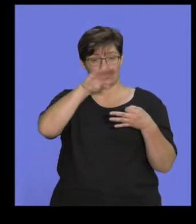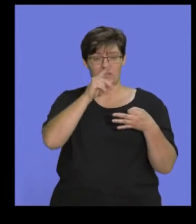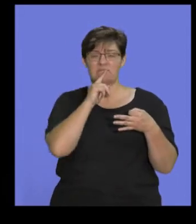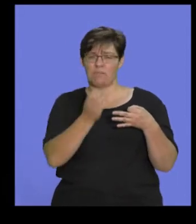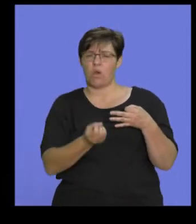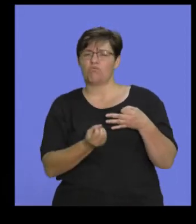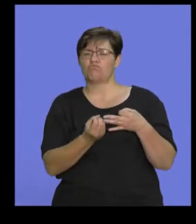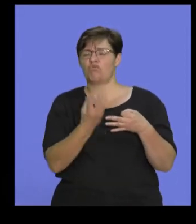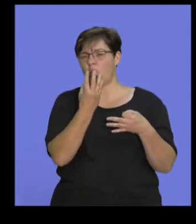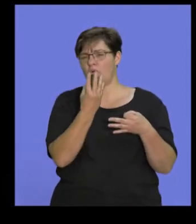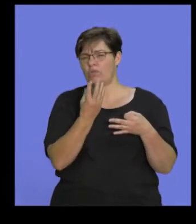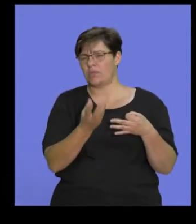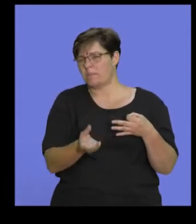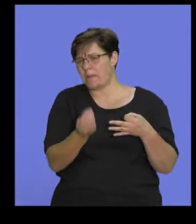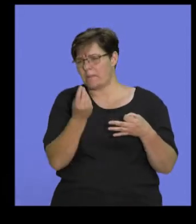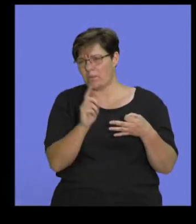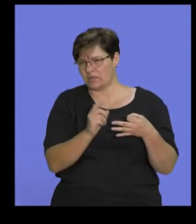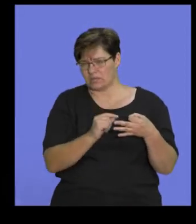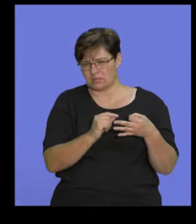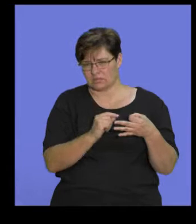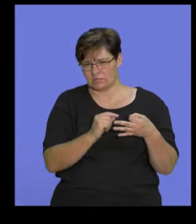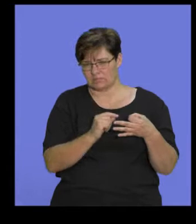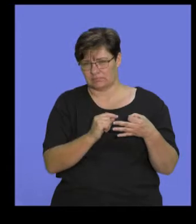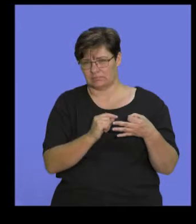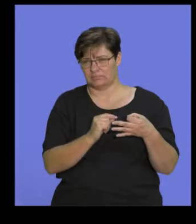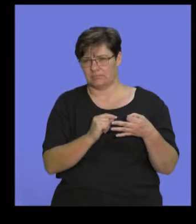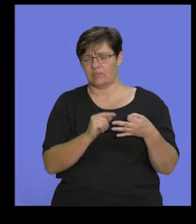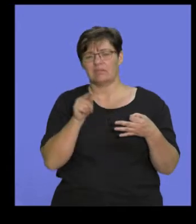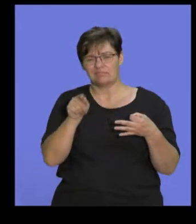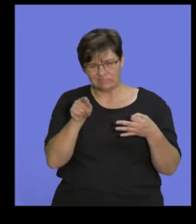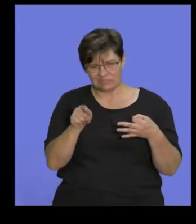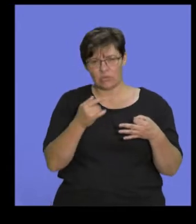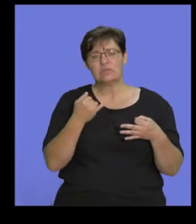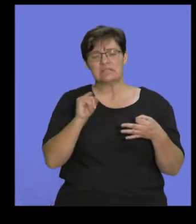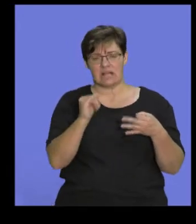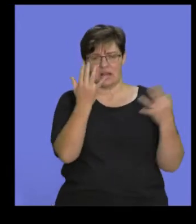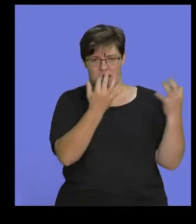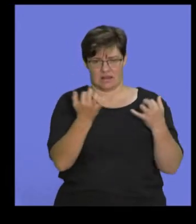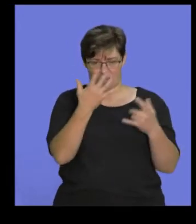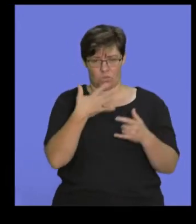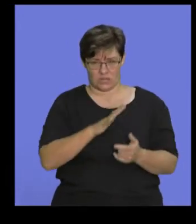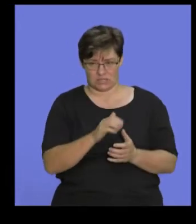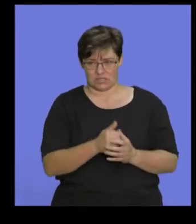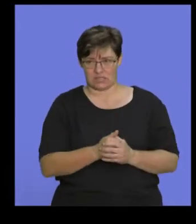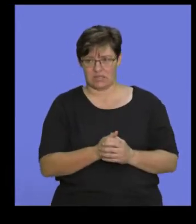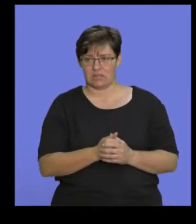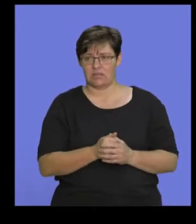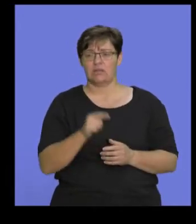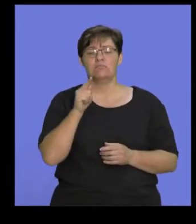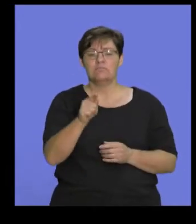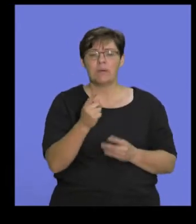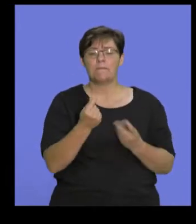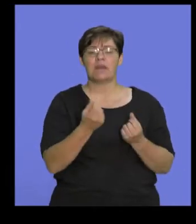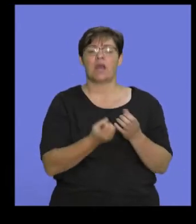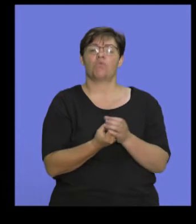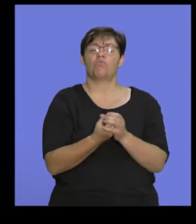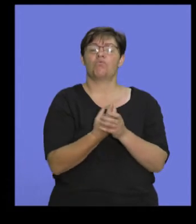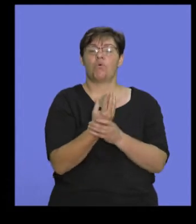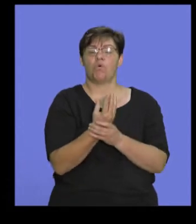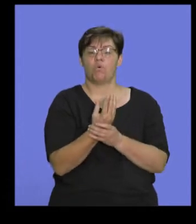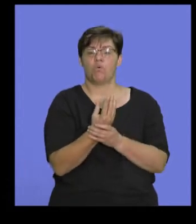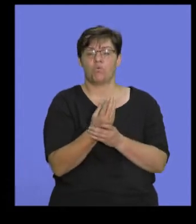me which growth I am actually dealing with, which is the compound growth. That's what we're still busy with now. What will his